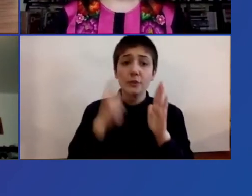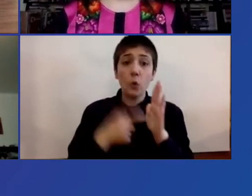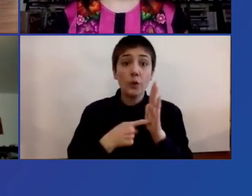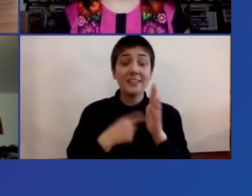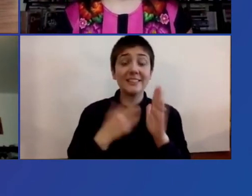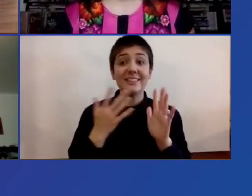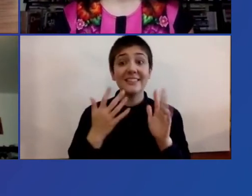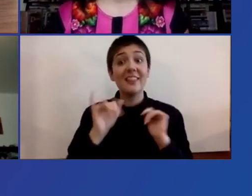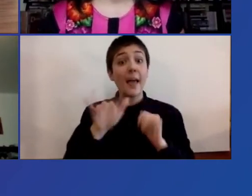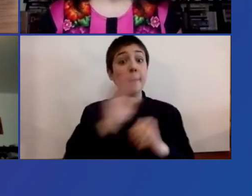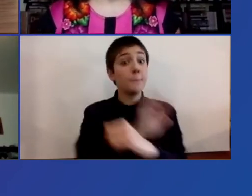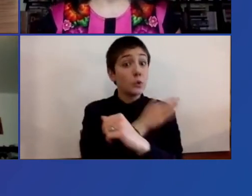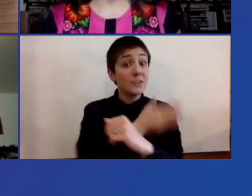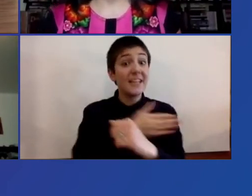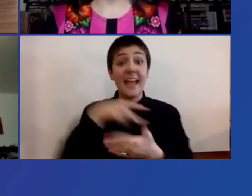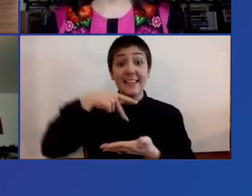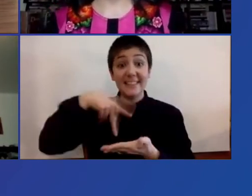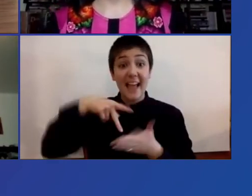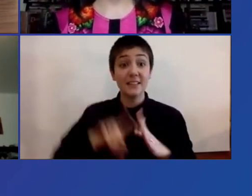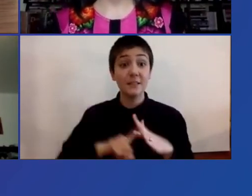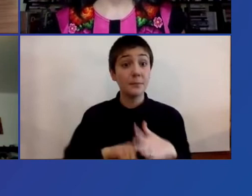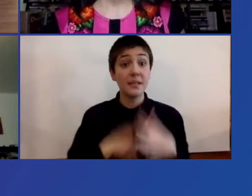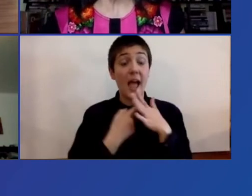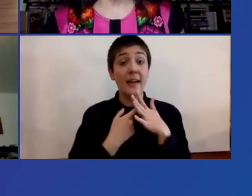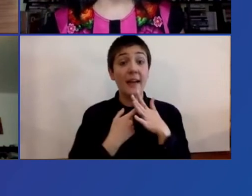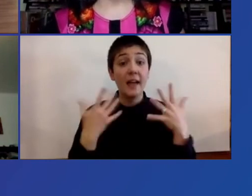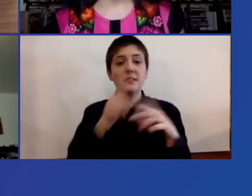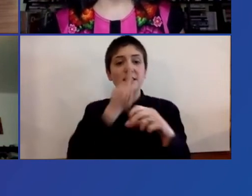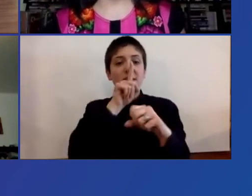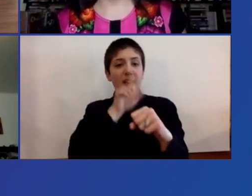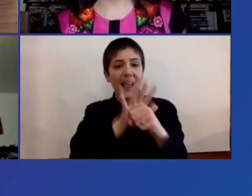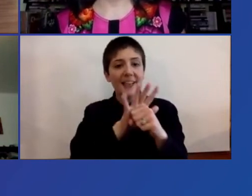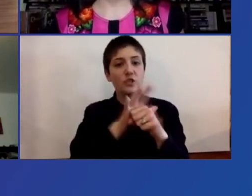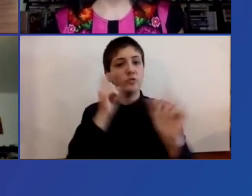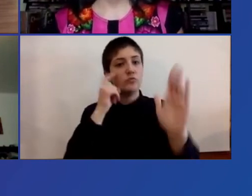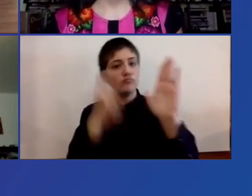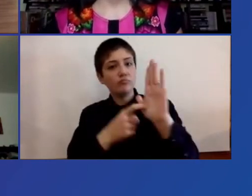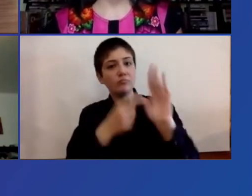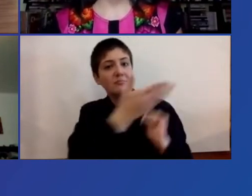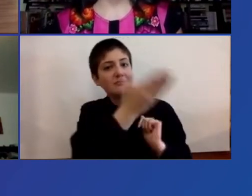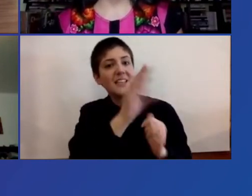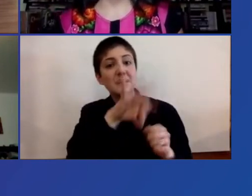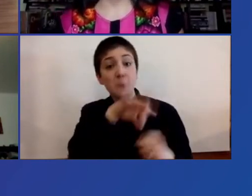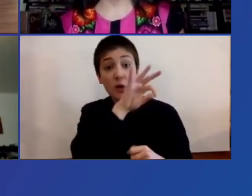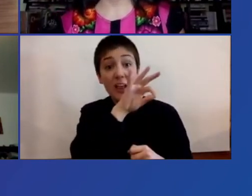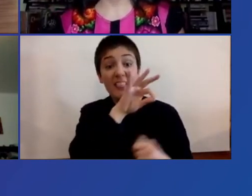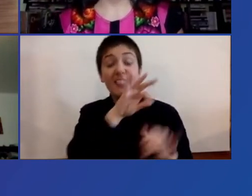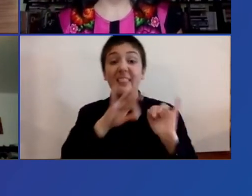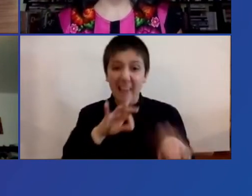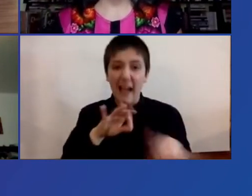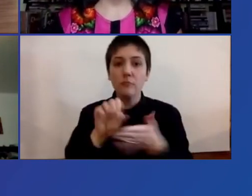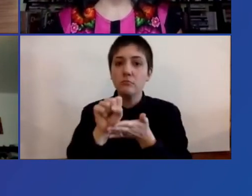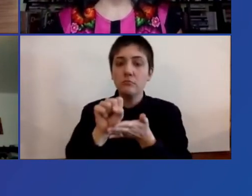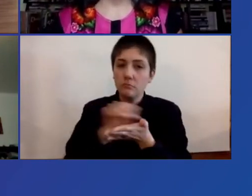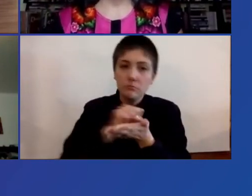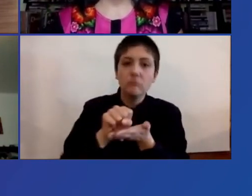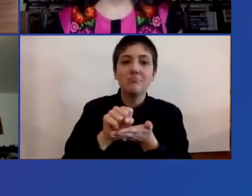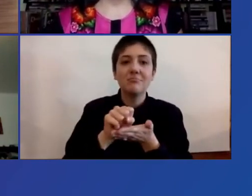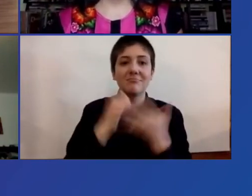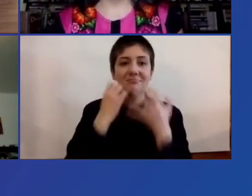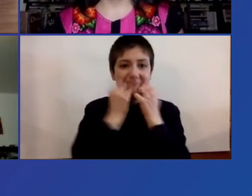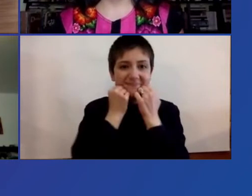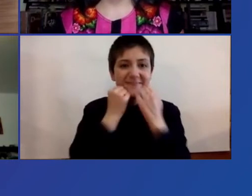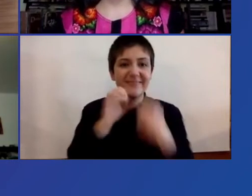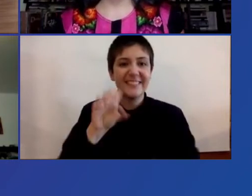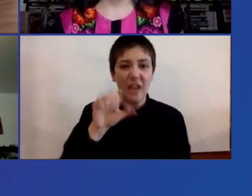as a dedication to divine beings and spirits, and it was sacred. It has been.